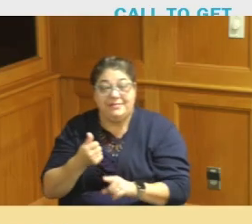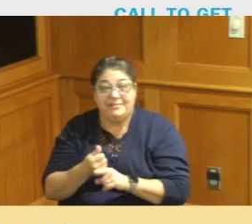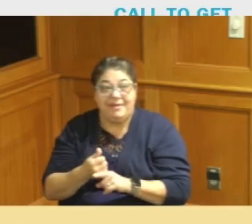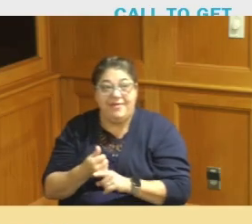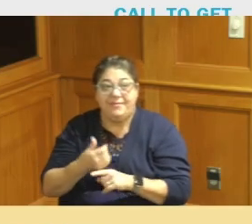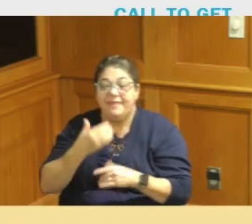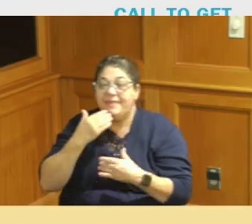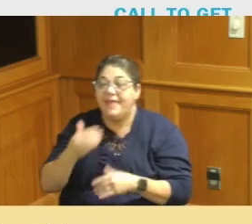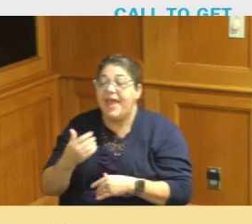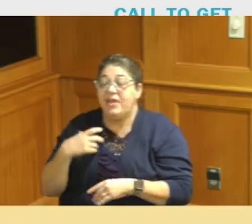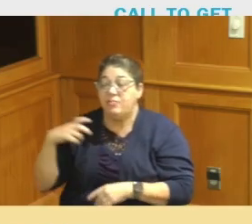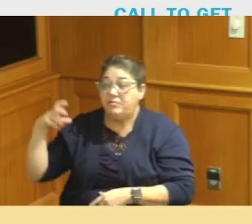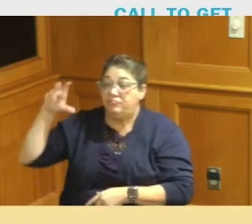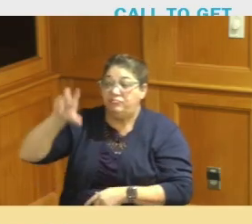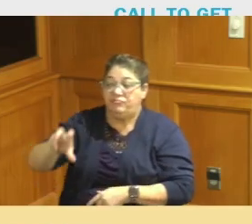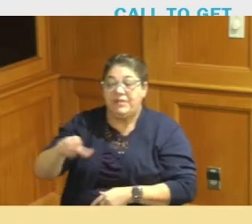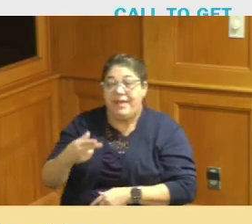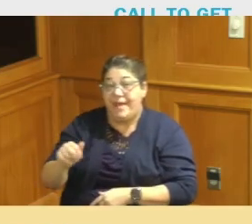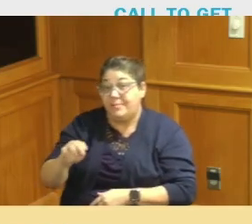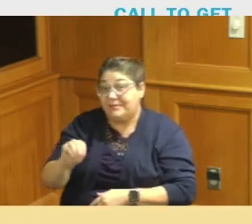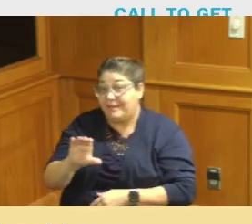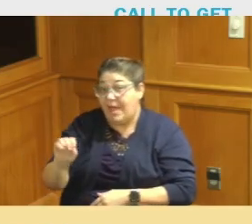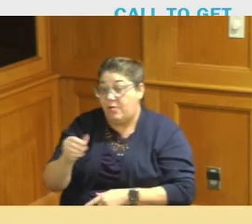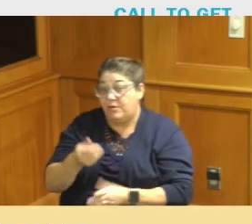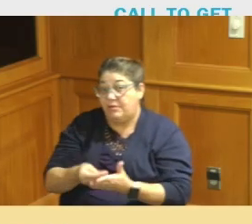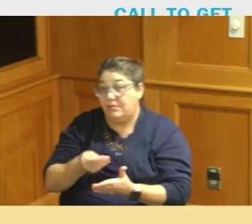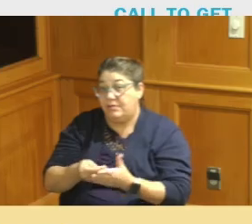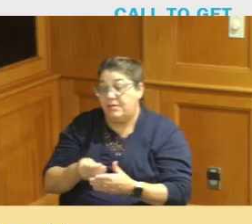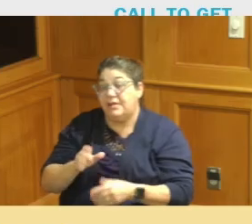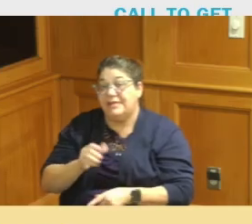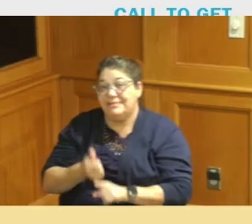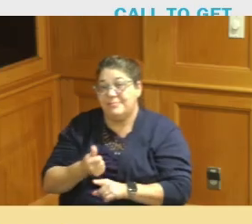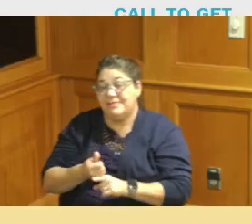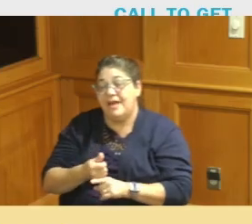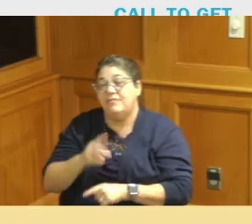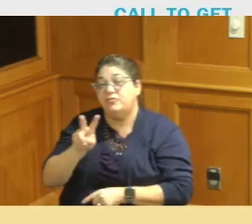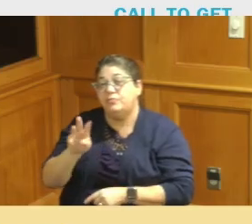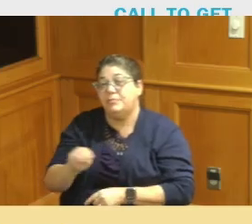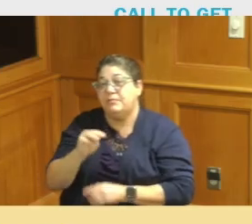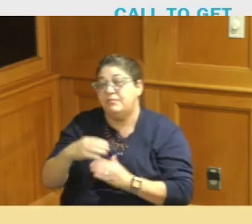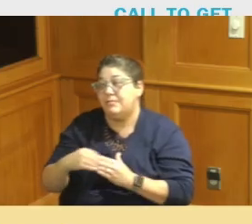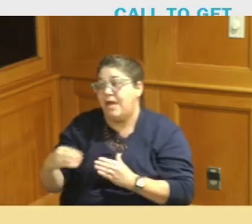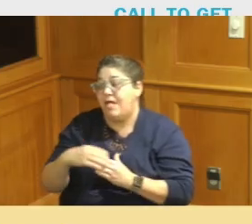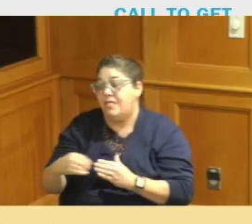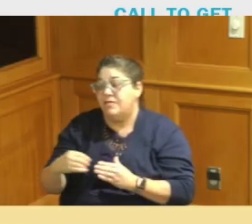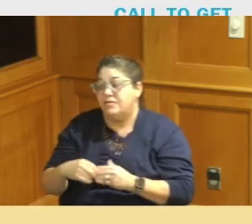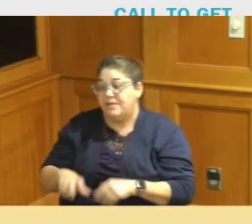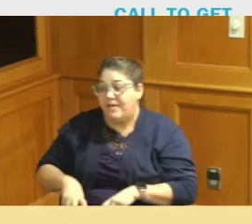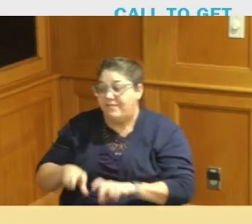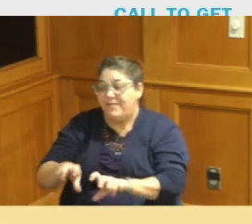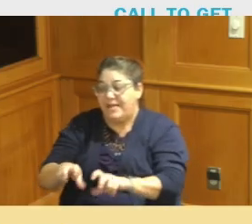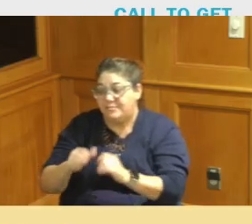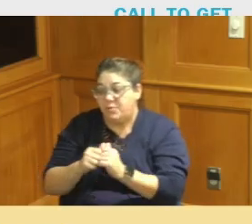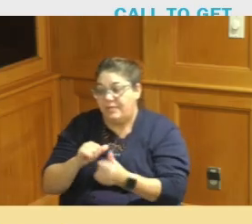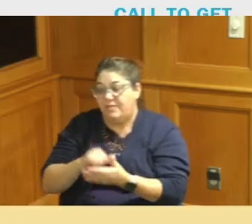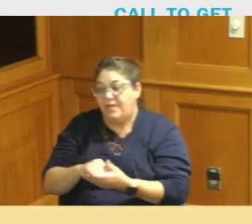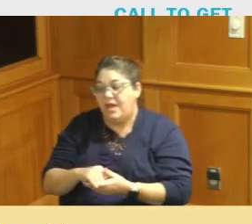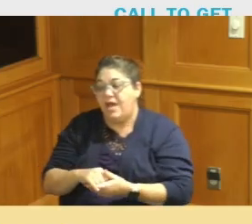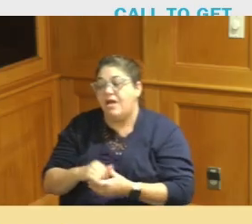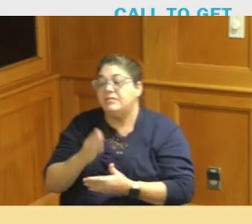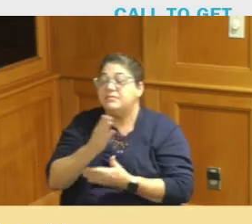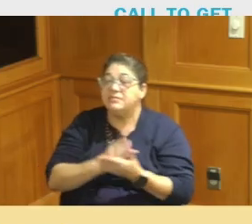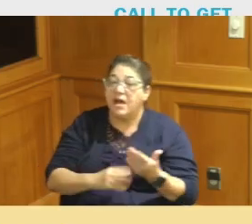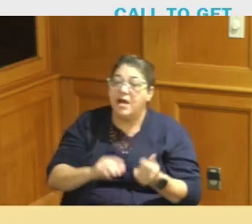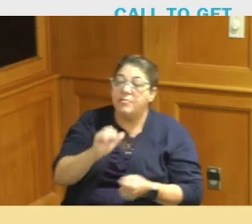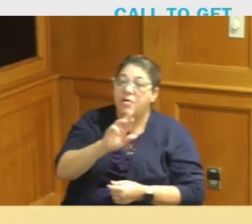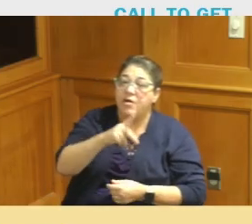thanks to an investment from Hamilton County commissioners, $2 million of investment, a combination of American Rescue